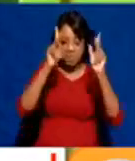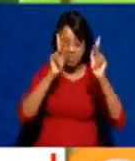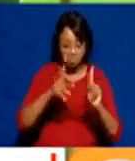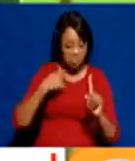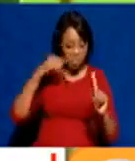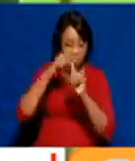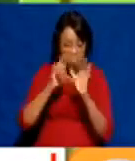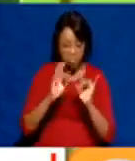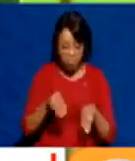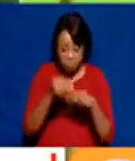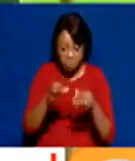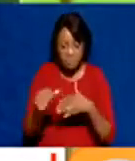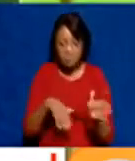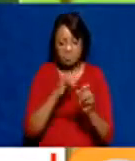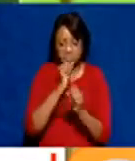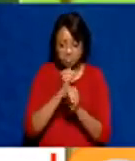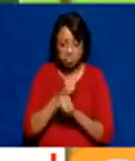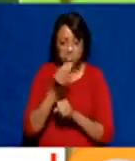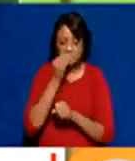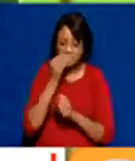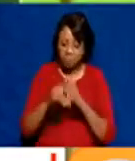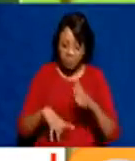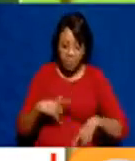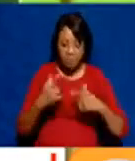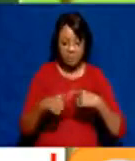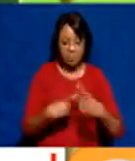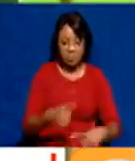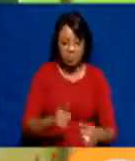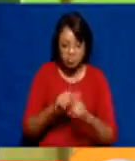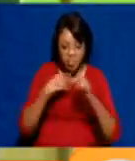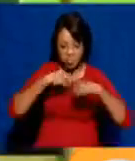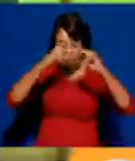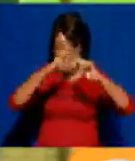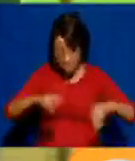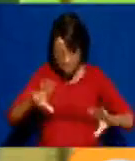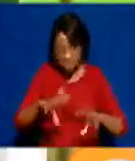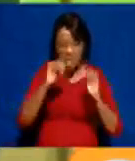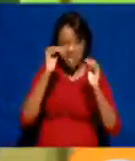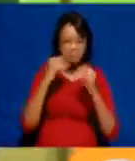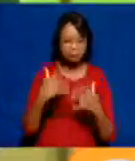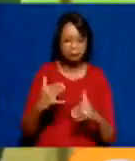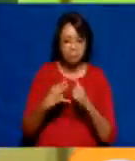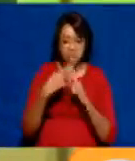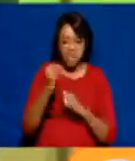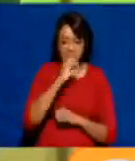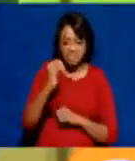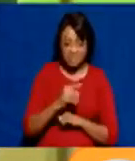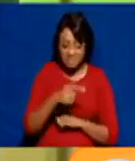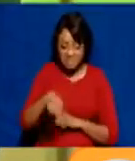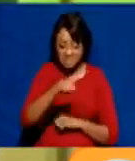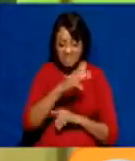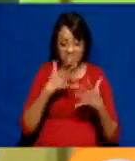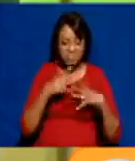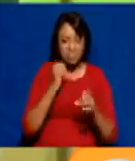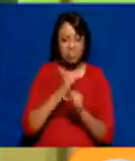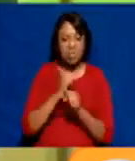them opportunities to sort of survive, right? And when we dug a little bit deeper, we understood that 80% of this population are waste workers. So we